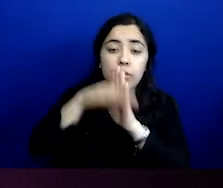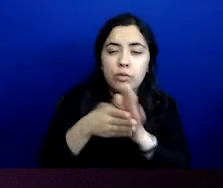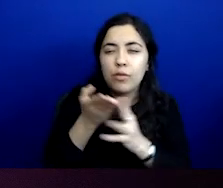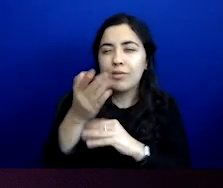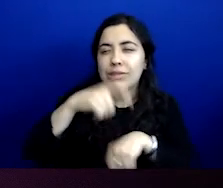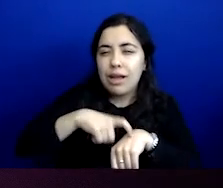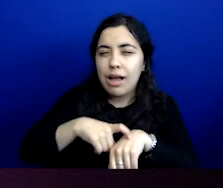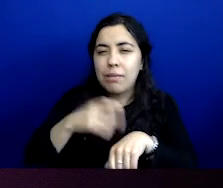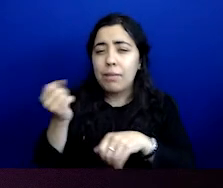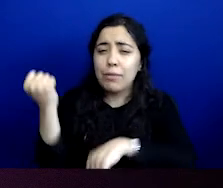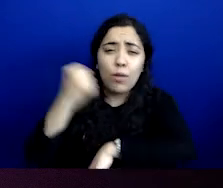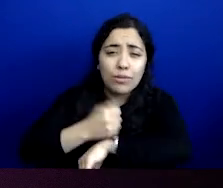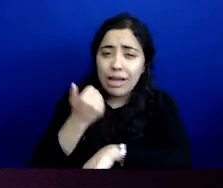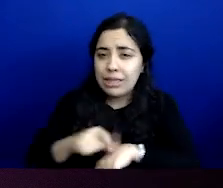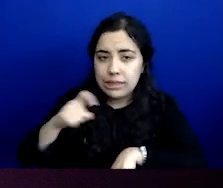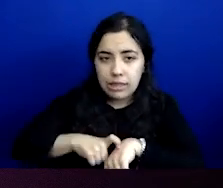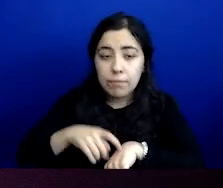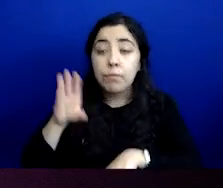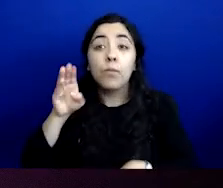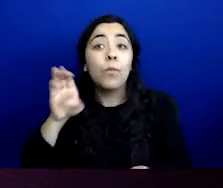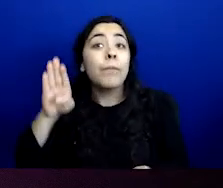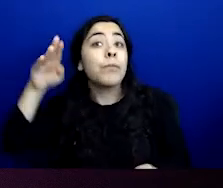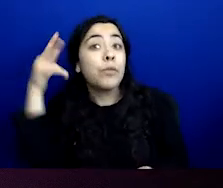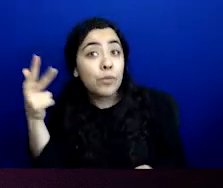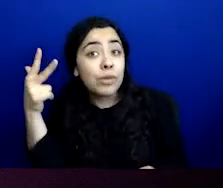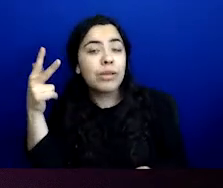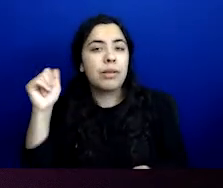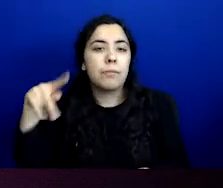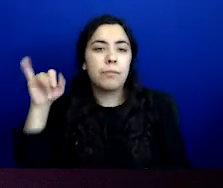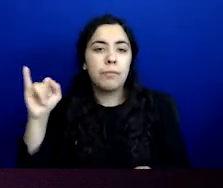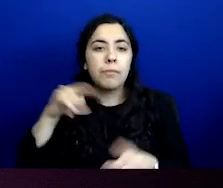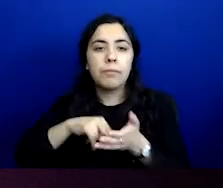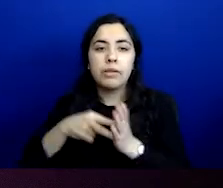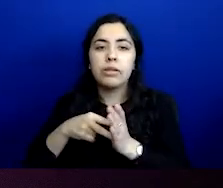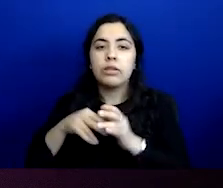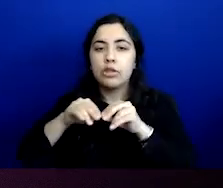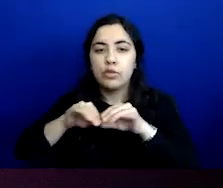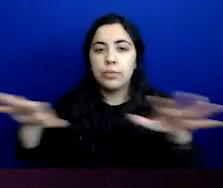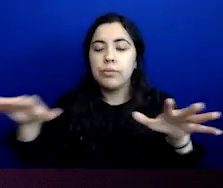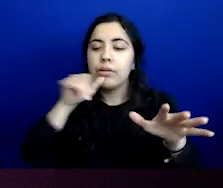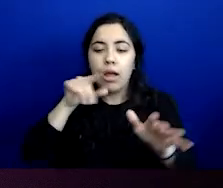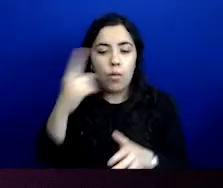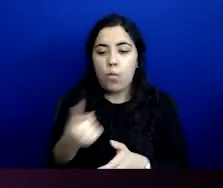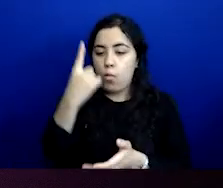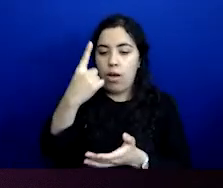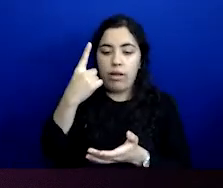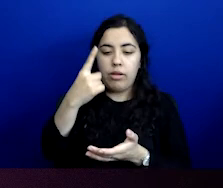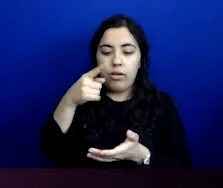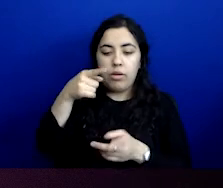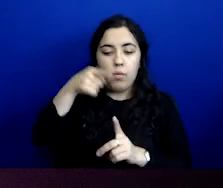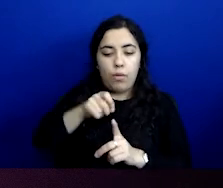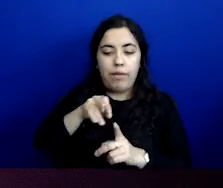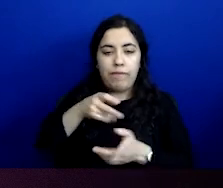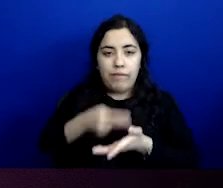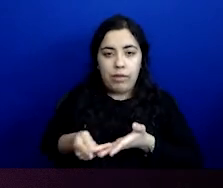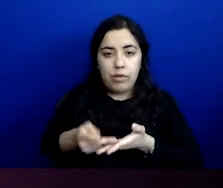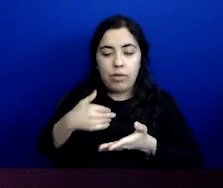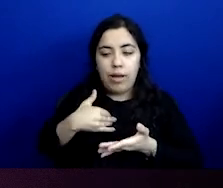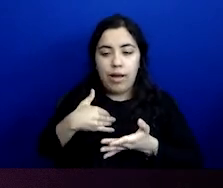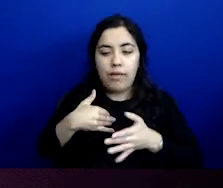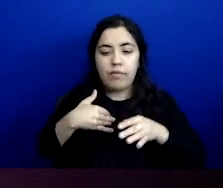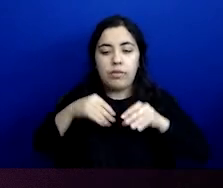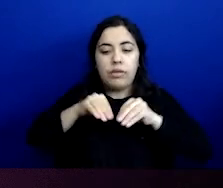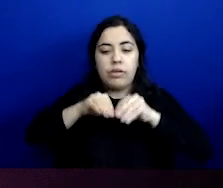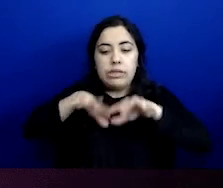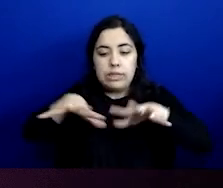closed at any time. Web3 APIs are distributed, meaning that they are not running on a single point of failure. You typically have them running on a